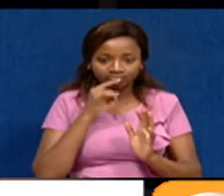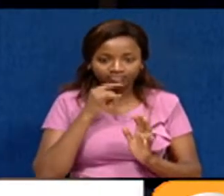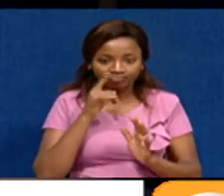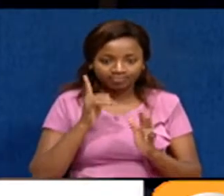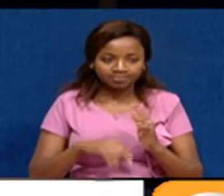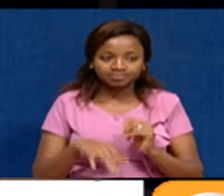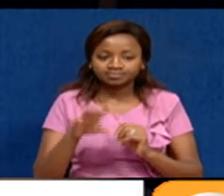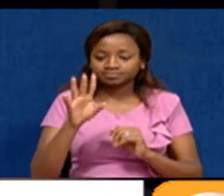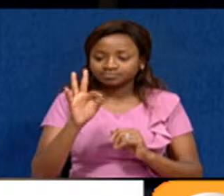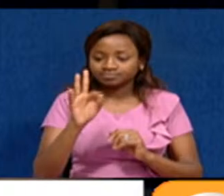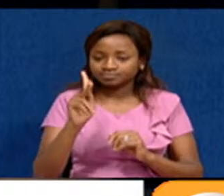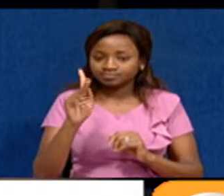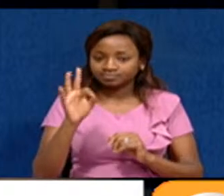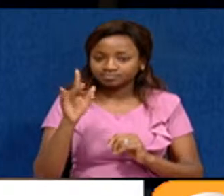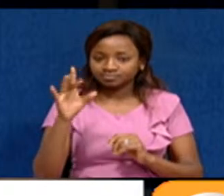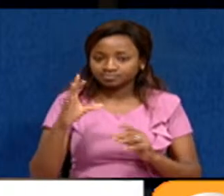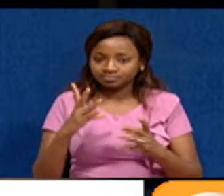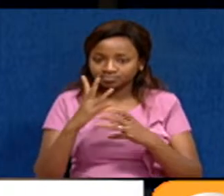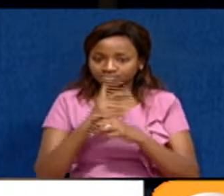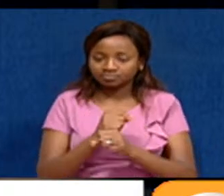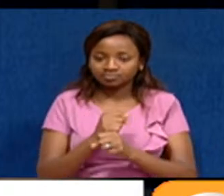an organization